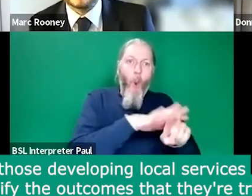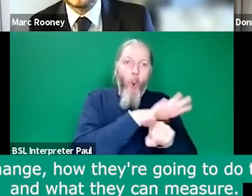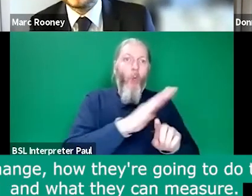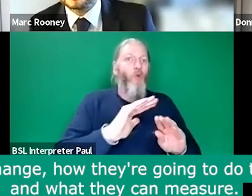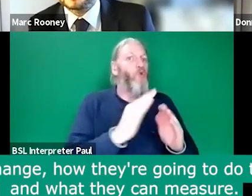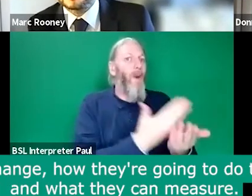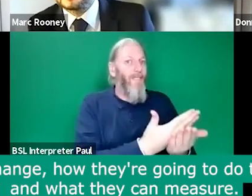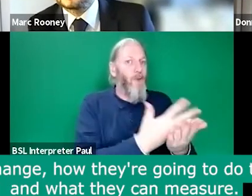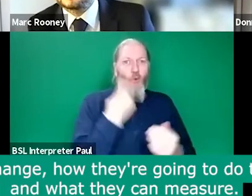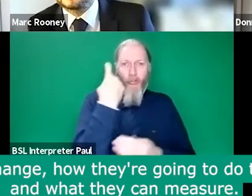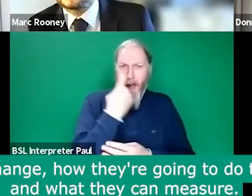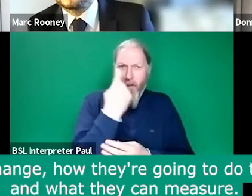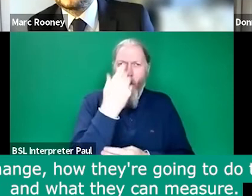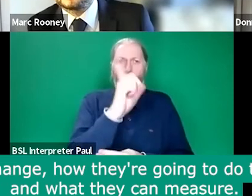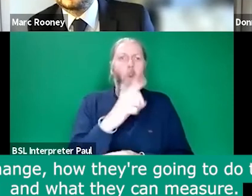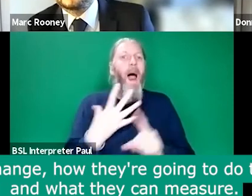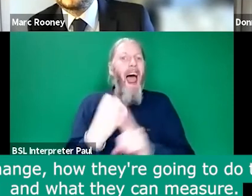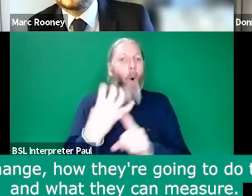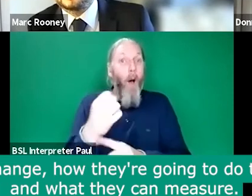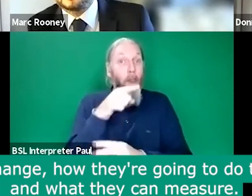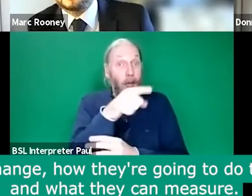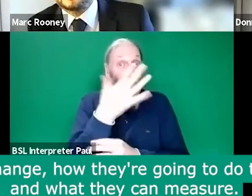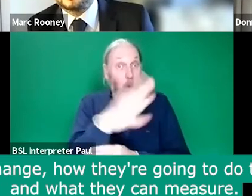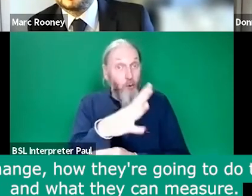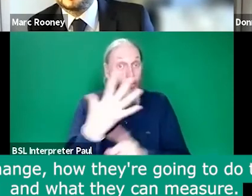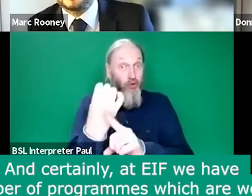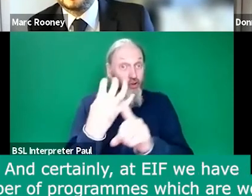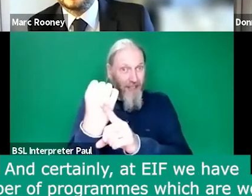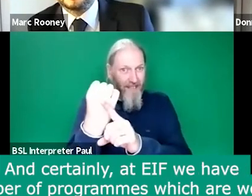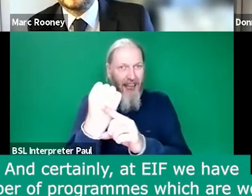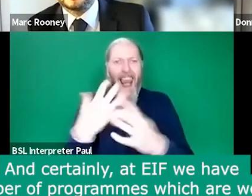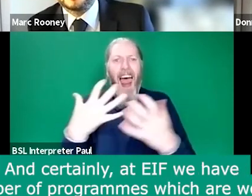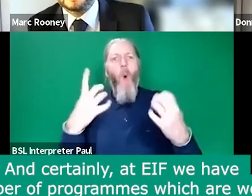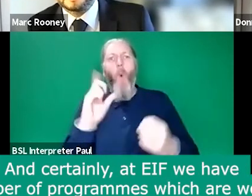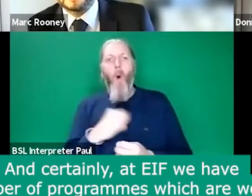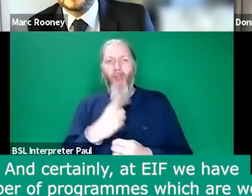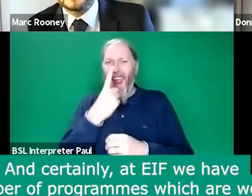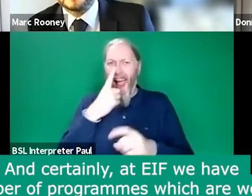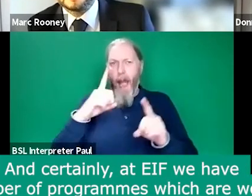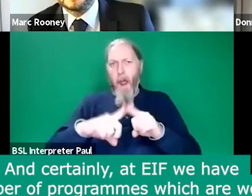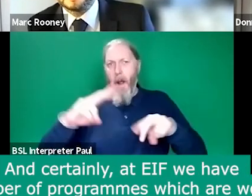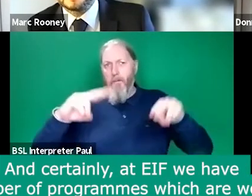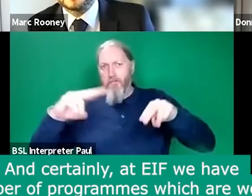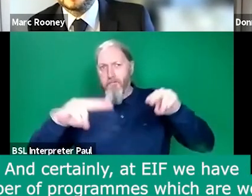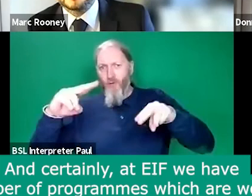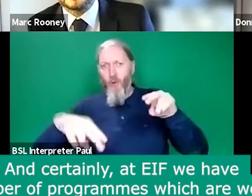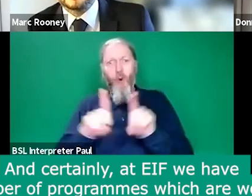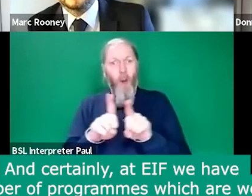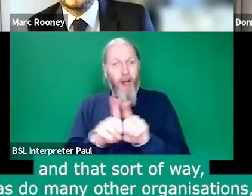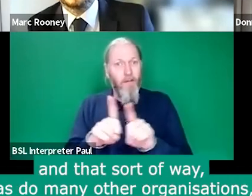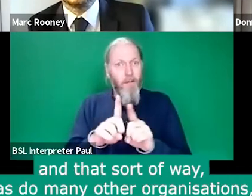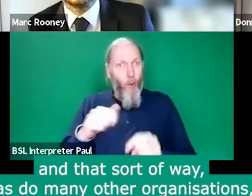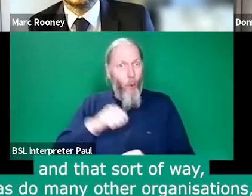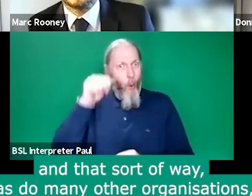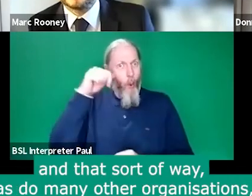they're trying to change, how they're going to do that, and what they can measure. And certainly at EIF we have a number of programmes which are working